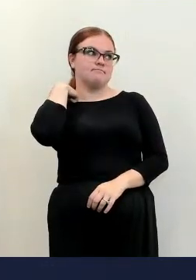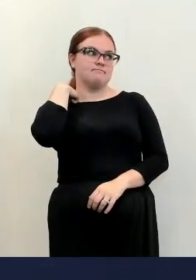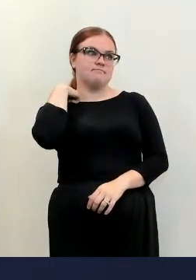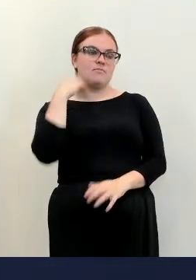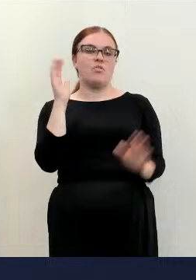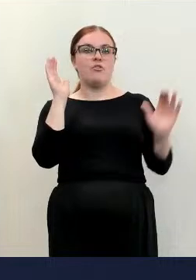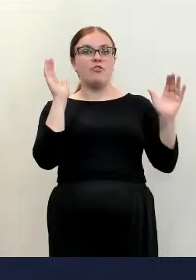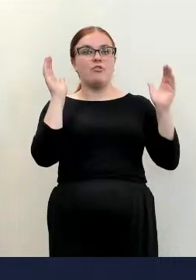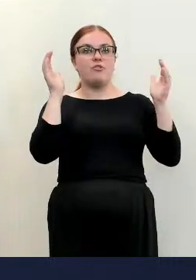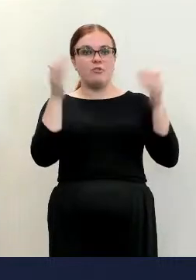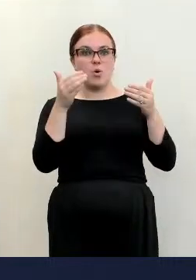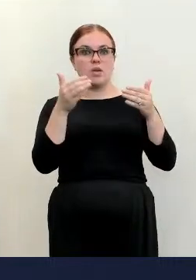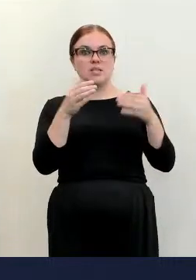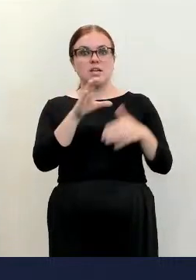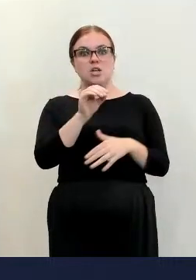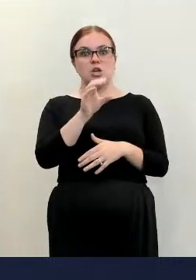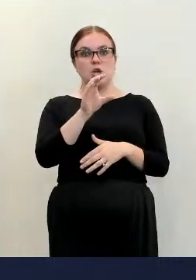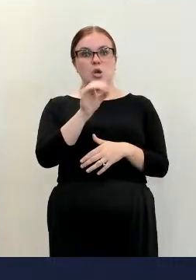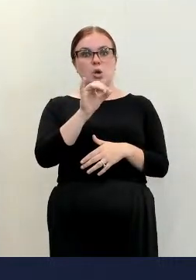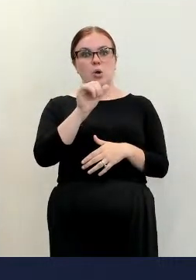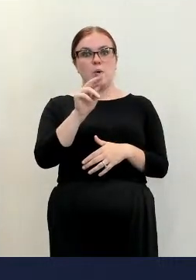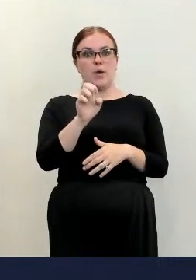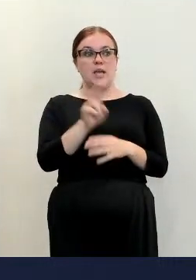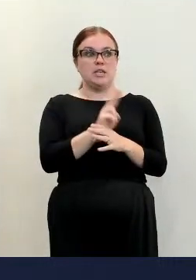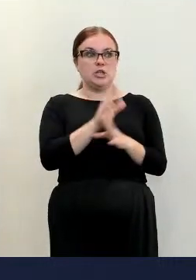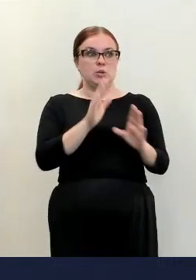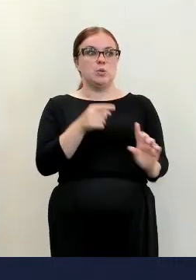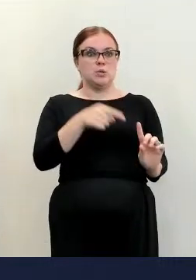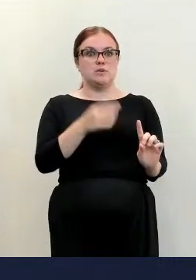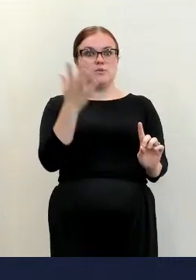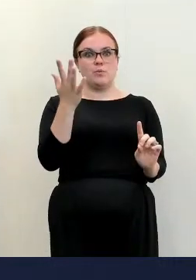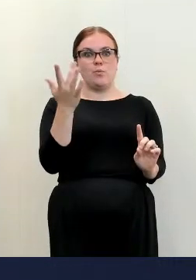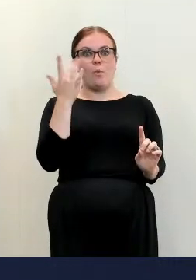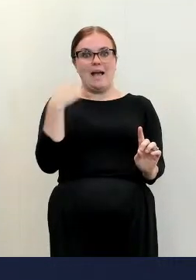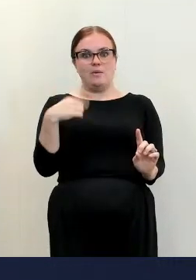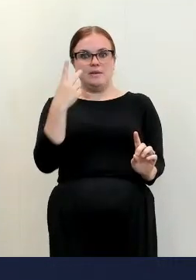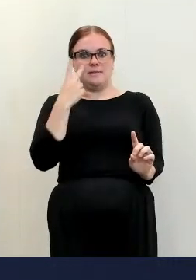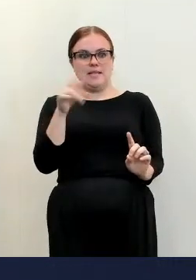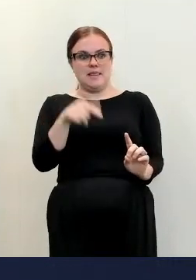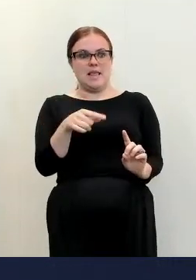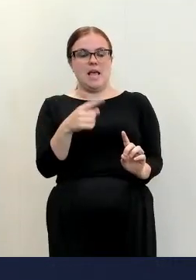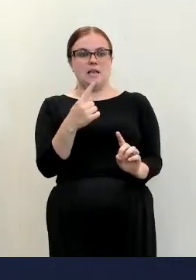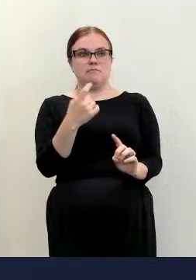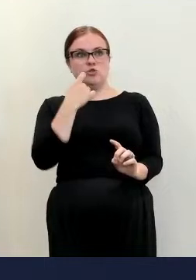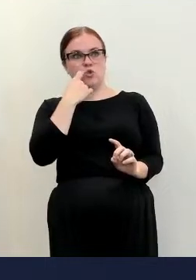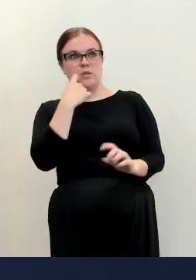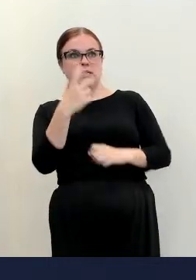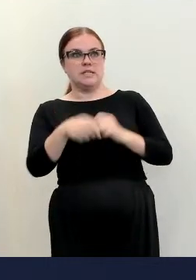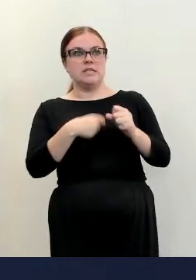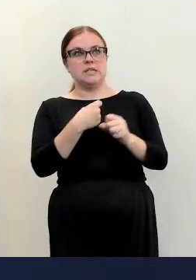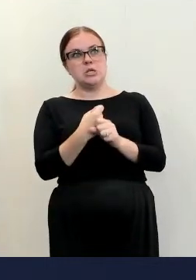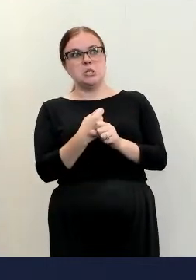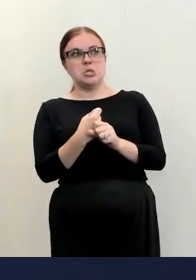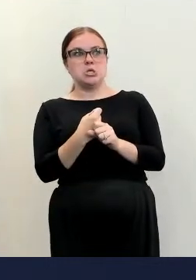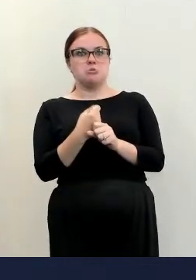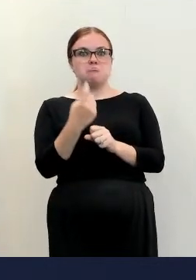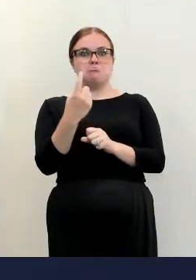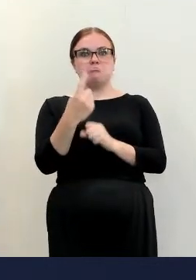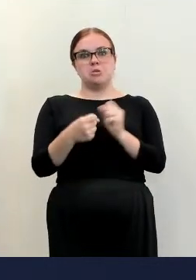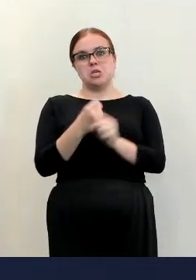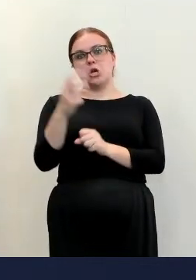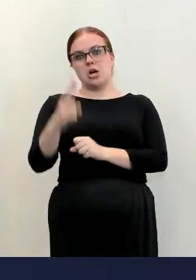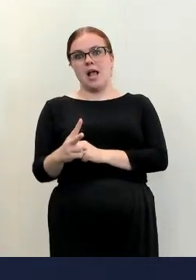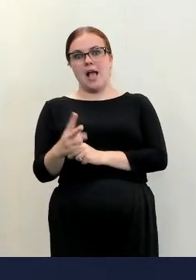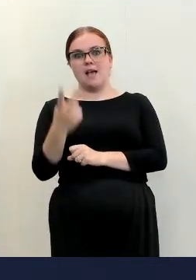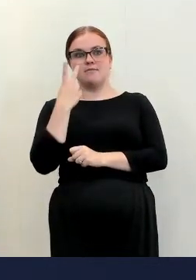to focus on cocaine users, because that's what we've seen in the last year and a half is a dramatic increase in the number of overdose